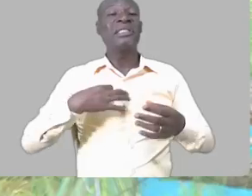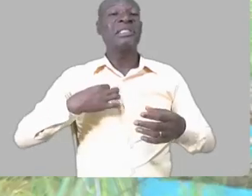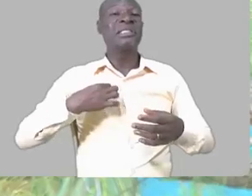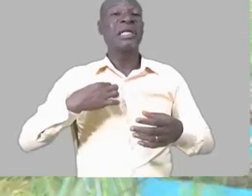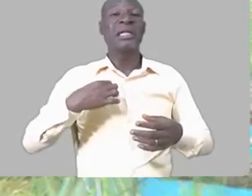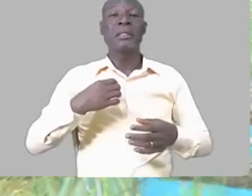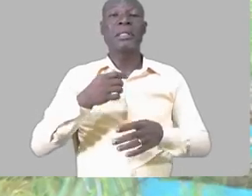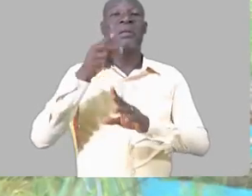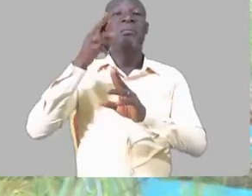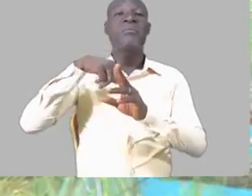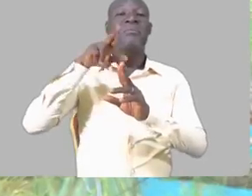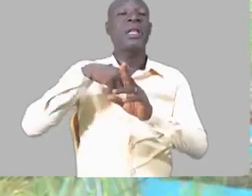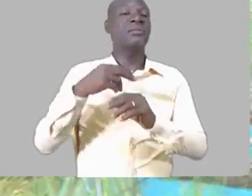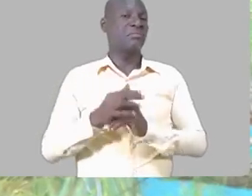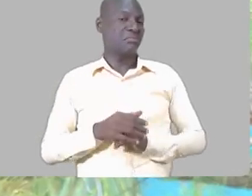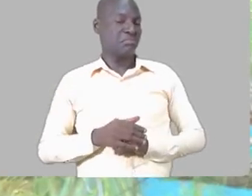wo mo a wo mo ko free